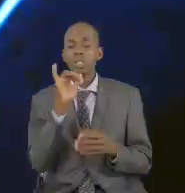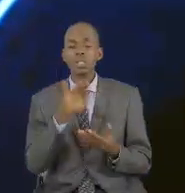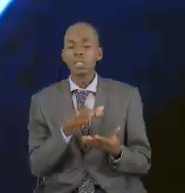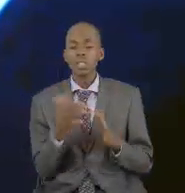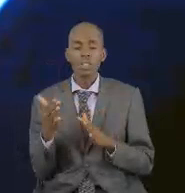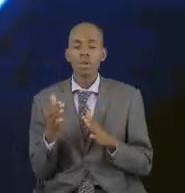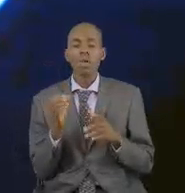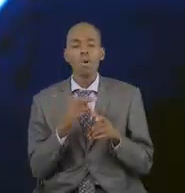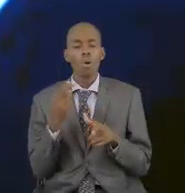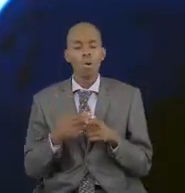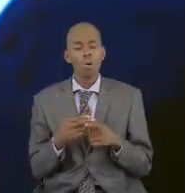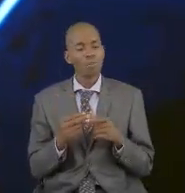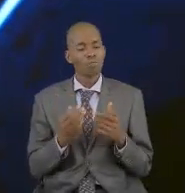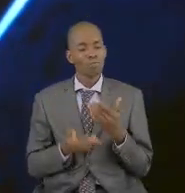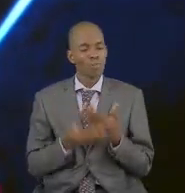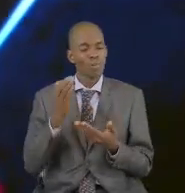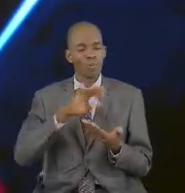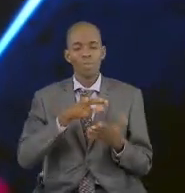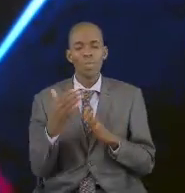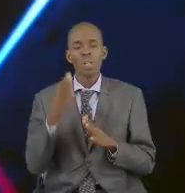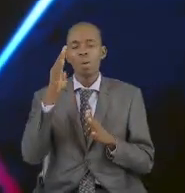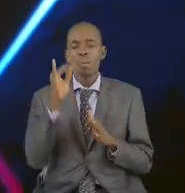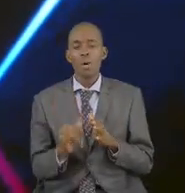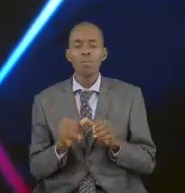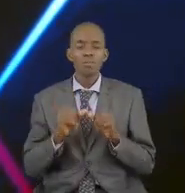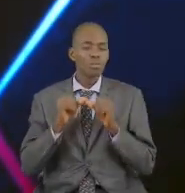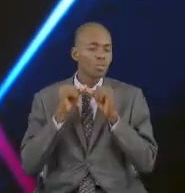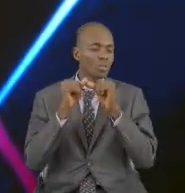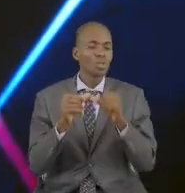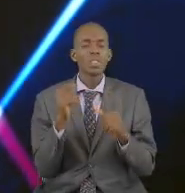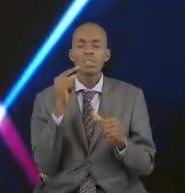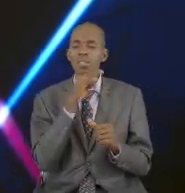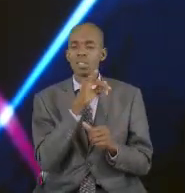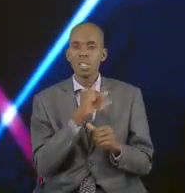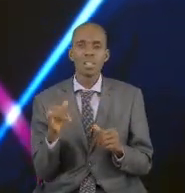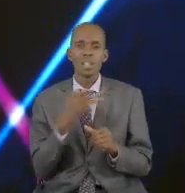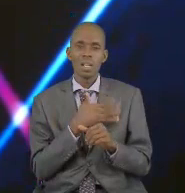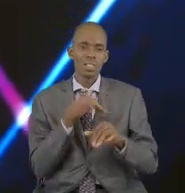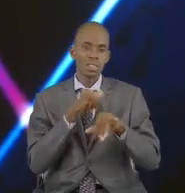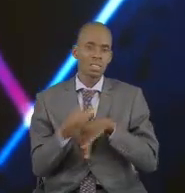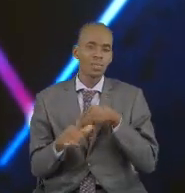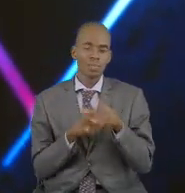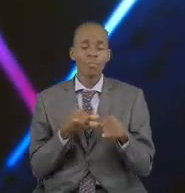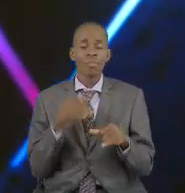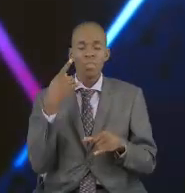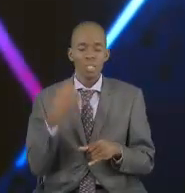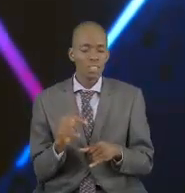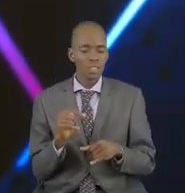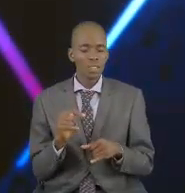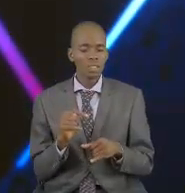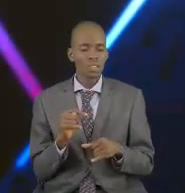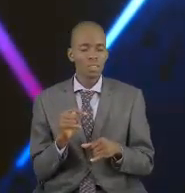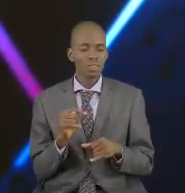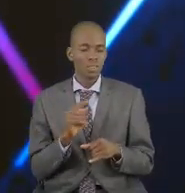deadened by habitual lying, habitual deception, the conscience will alert you